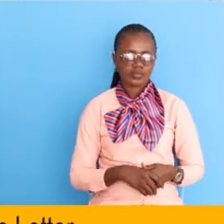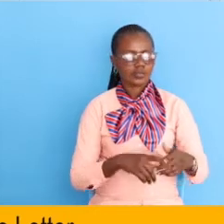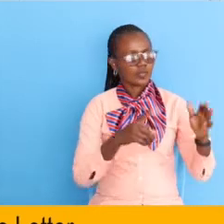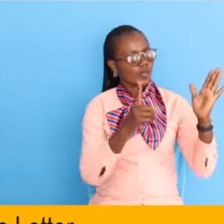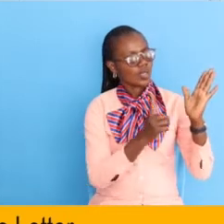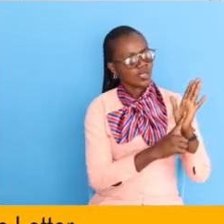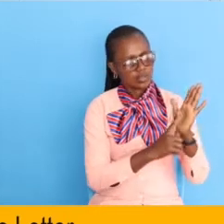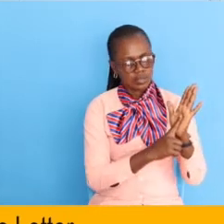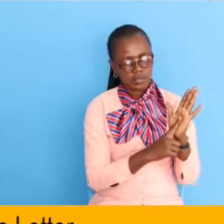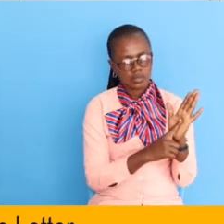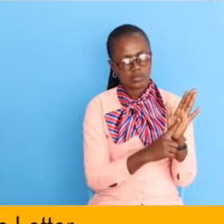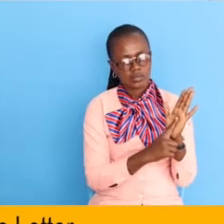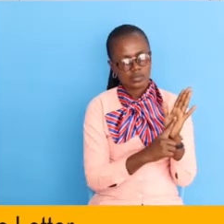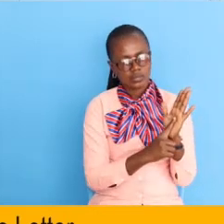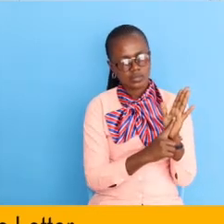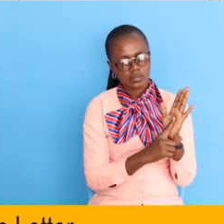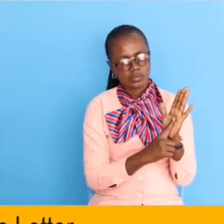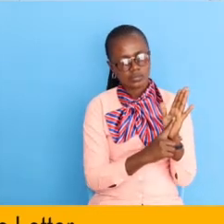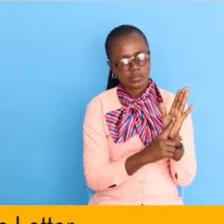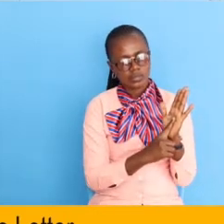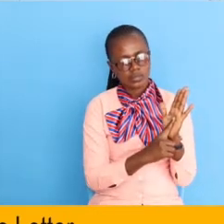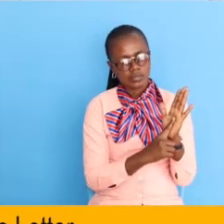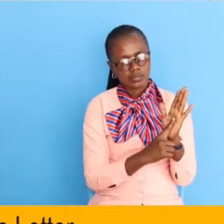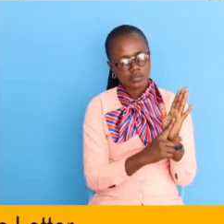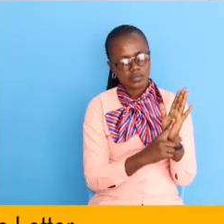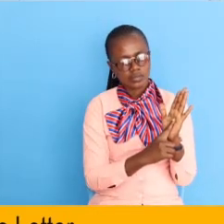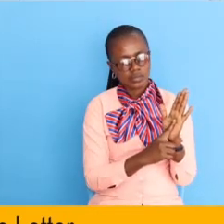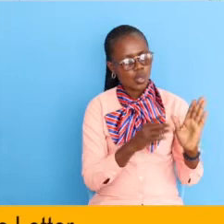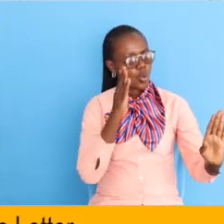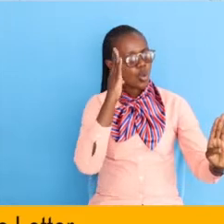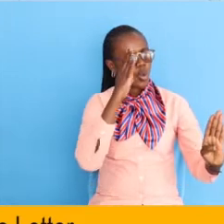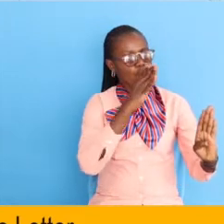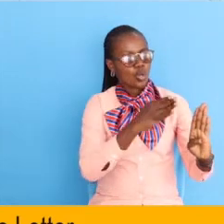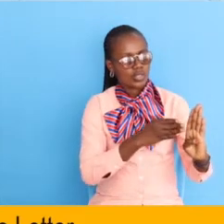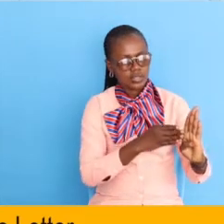Aspect number 6 has to do with content.